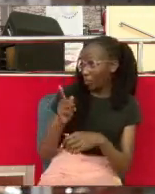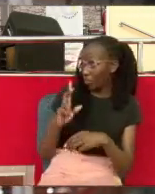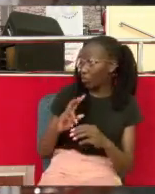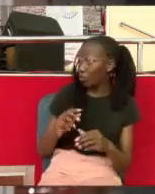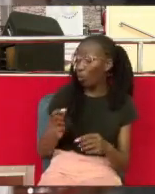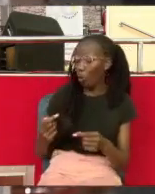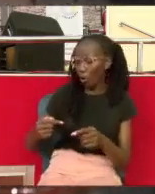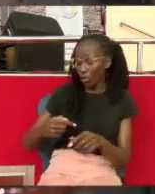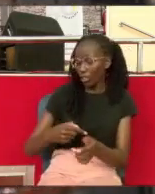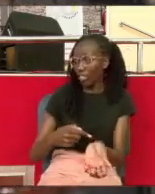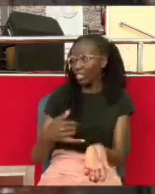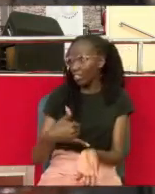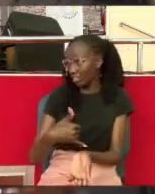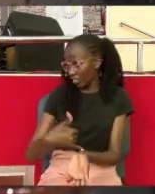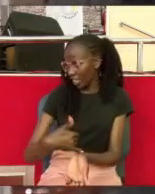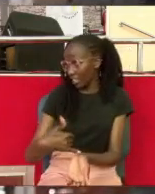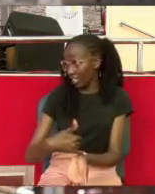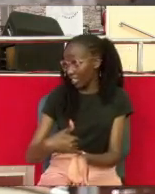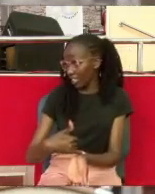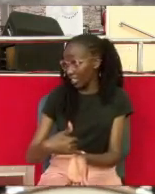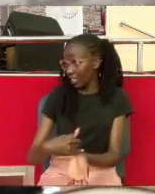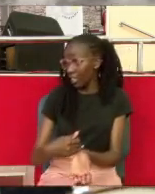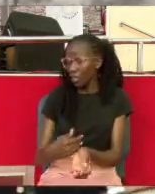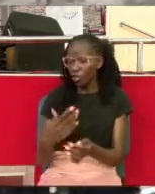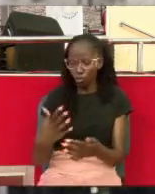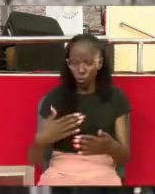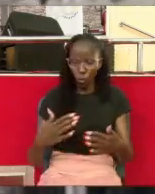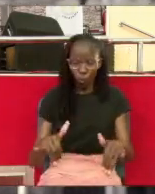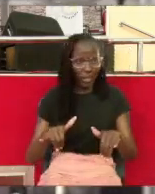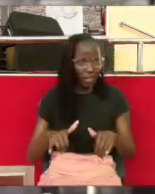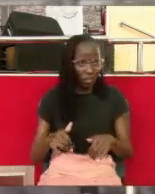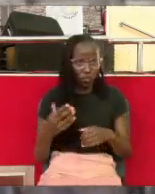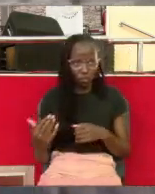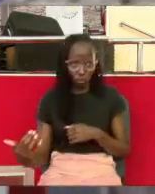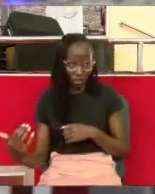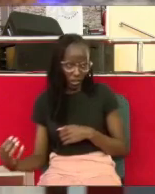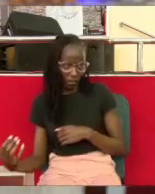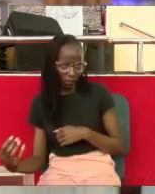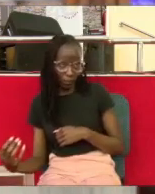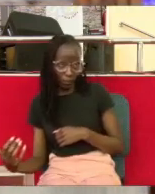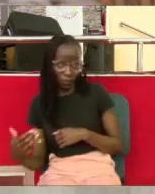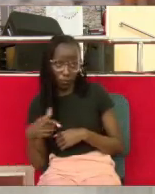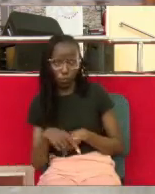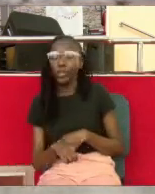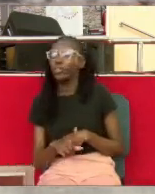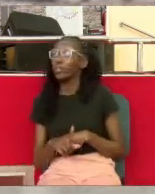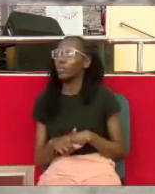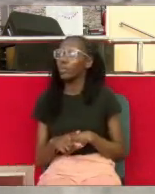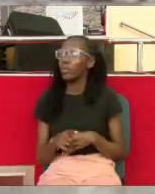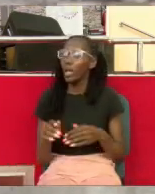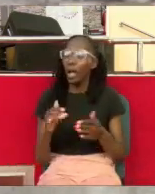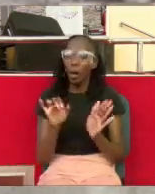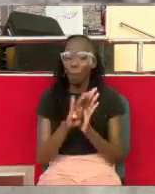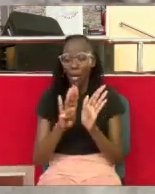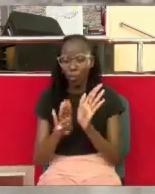so that you could wait for your son or your daughter? But the Bible says before the